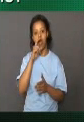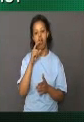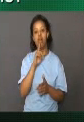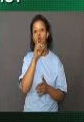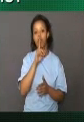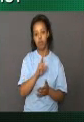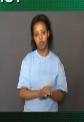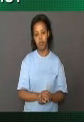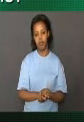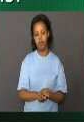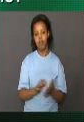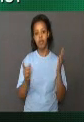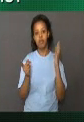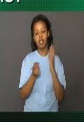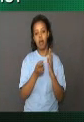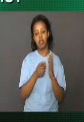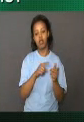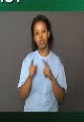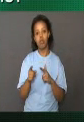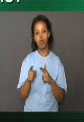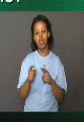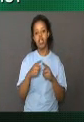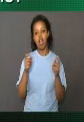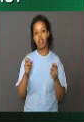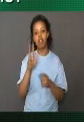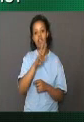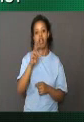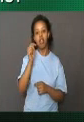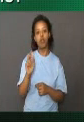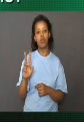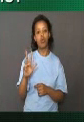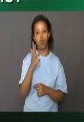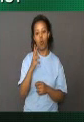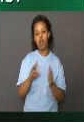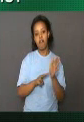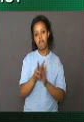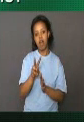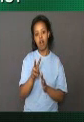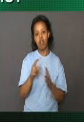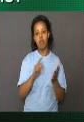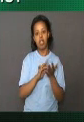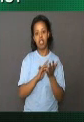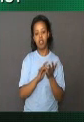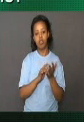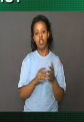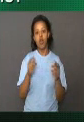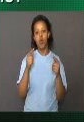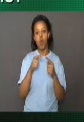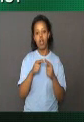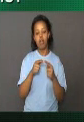newest type of antiretroviral drug prevents the retrovirus from inserting